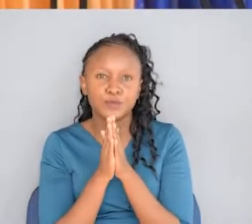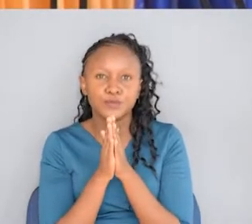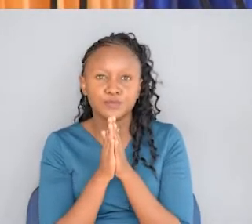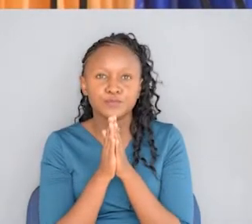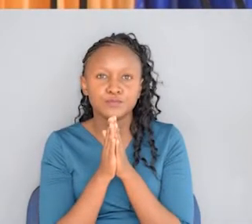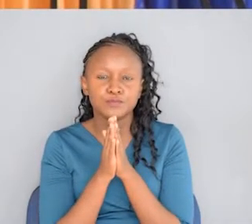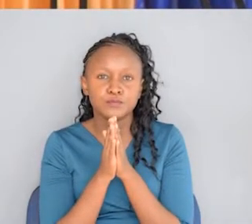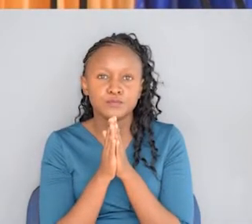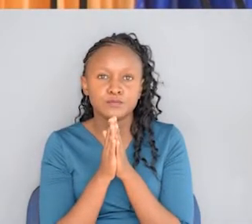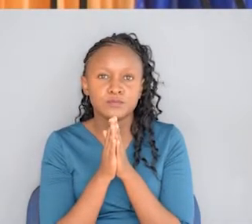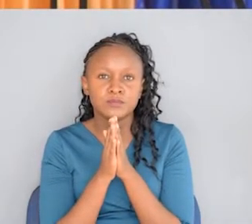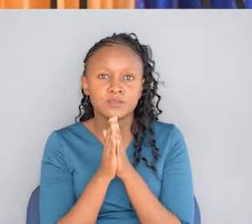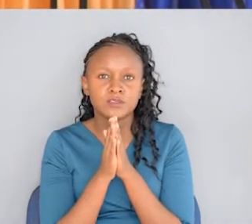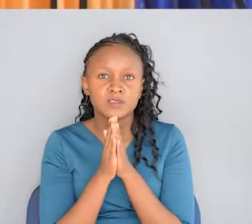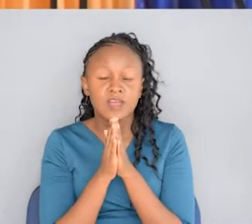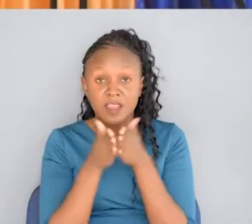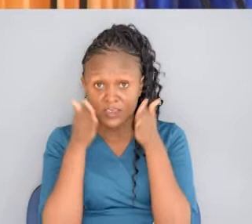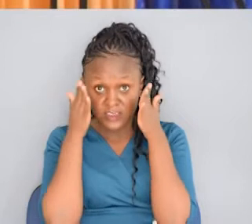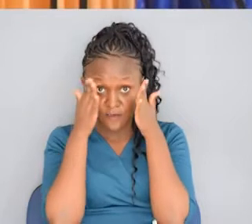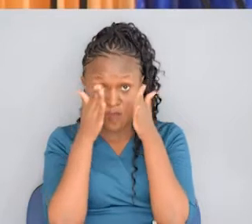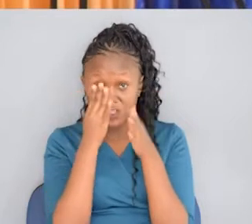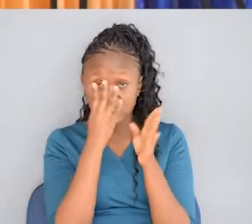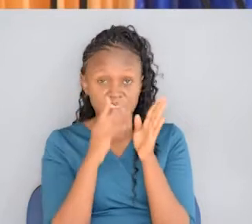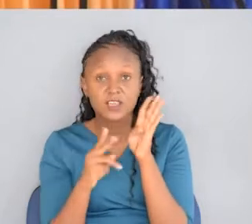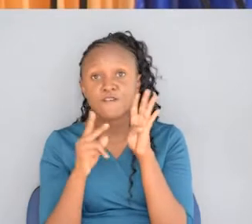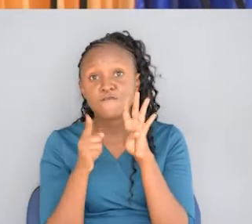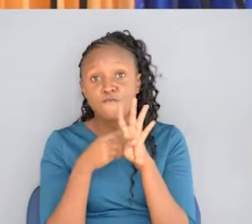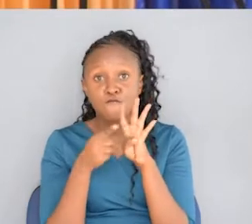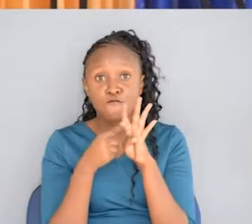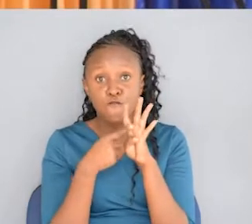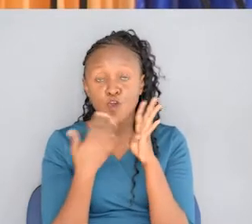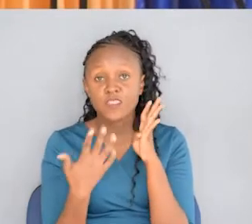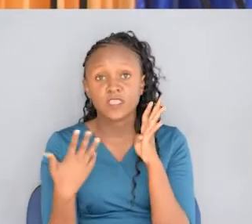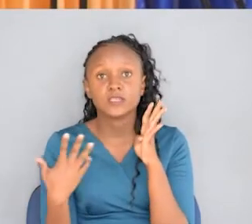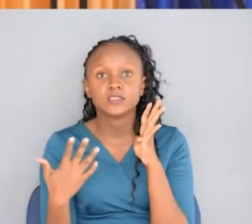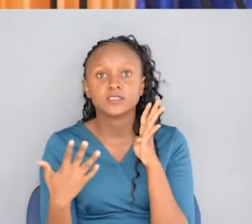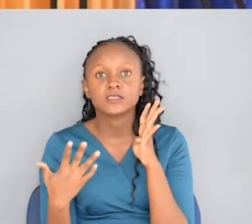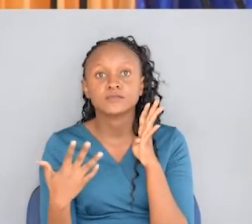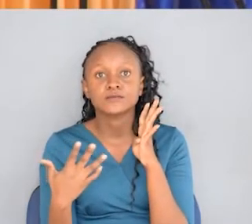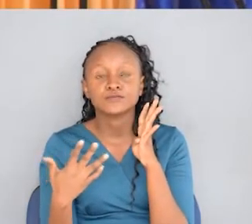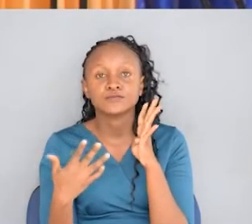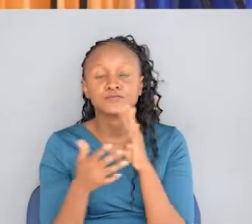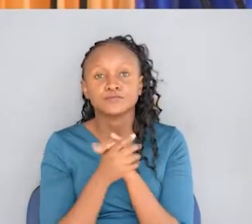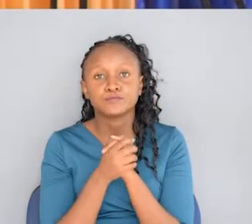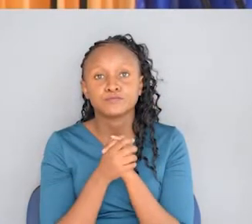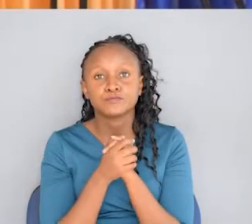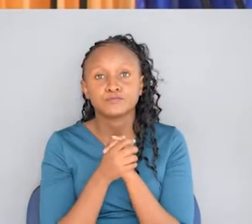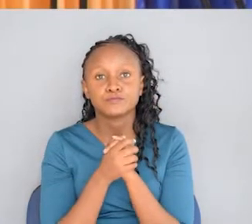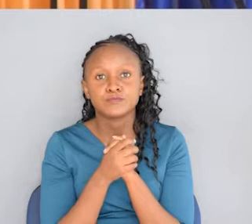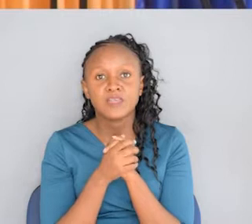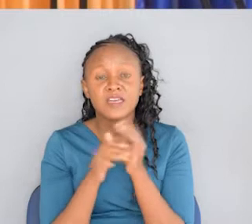And I'm going to focus on four things. I'll be brief on the four things that we meditate